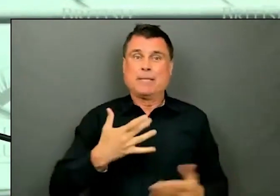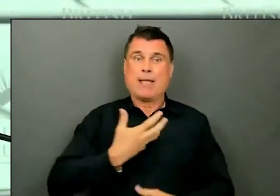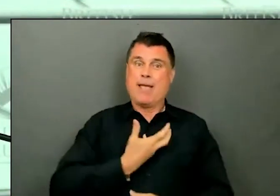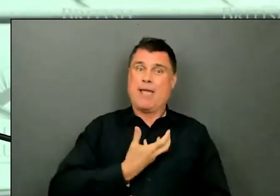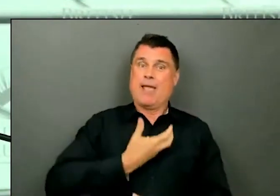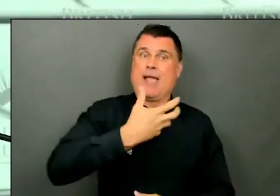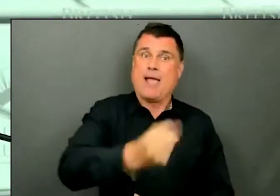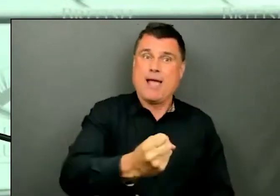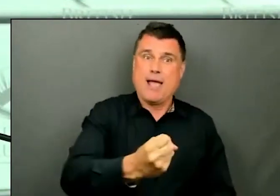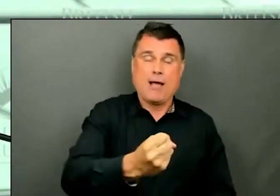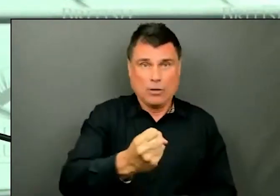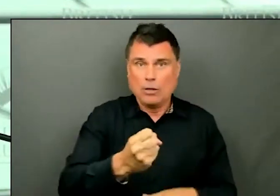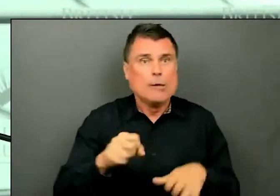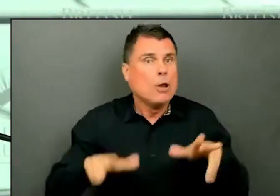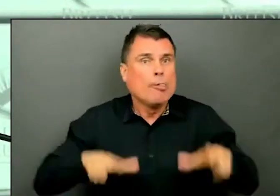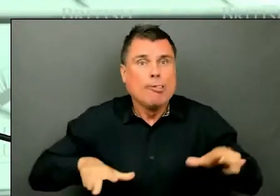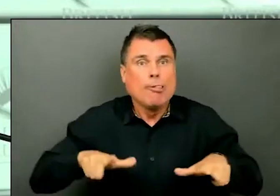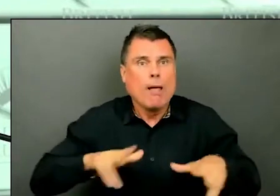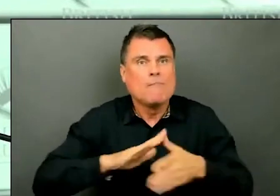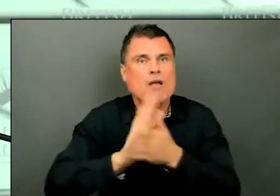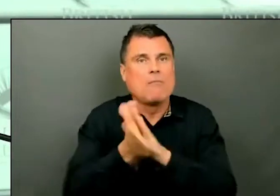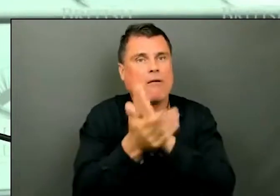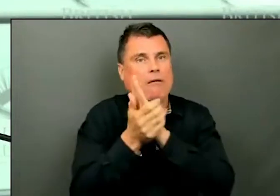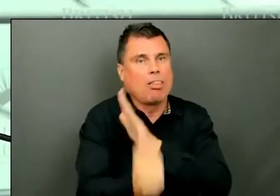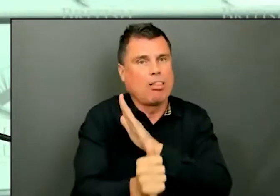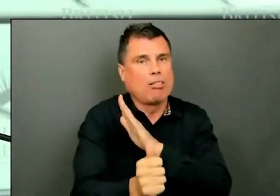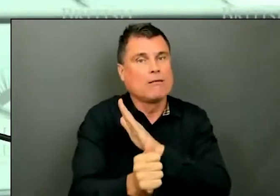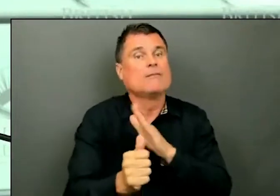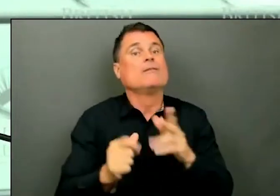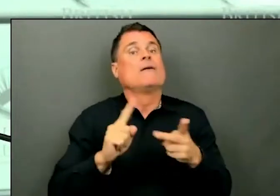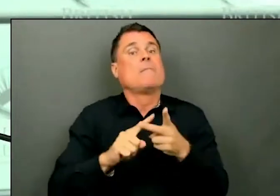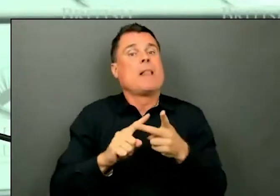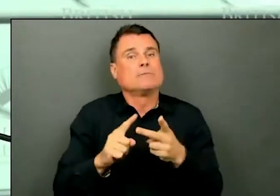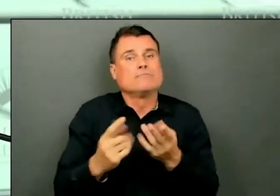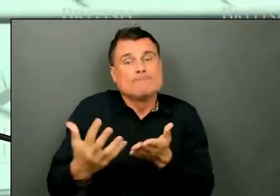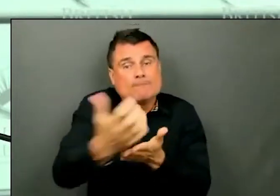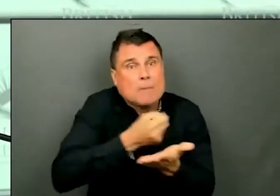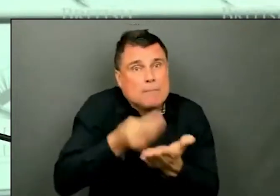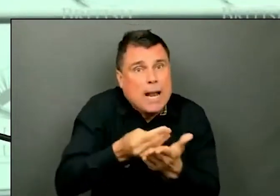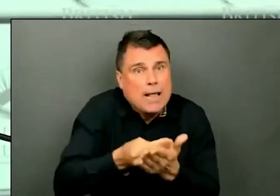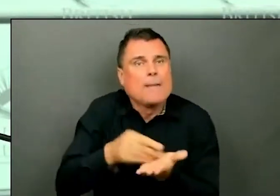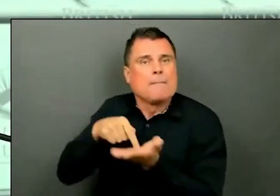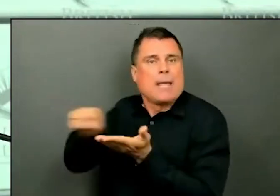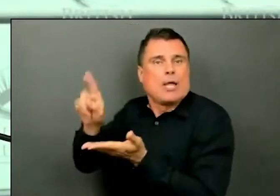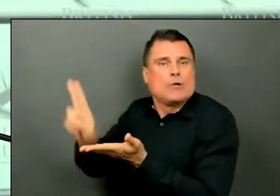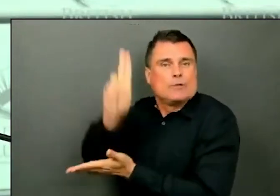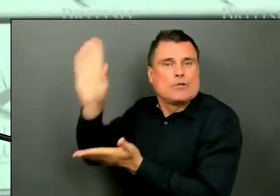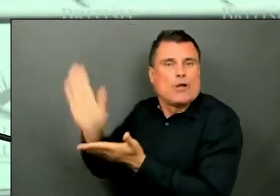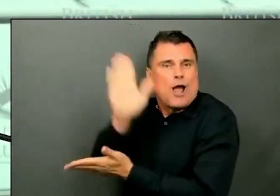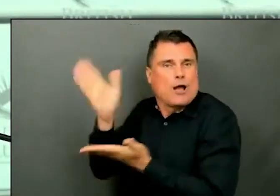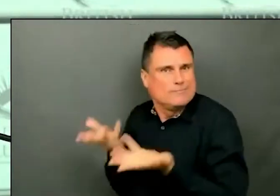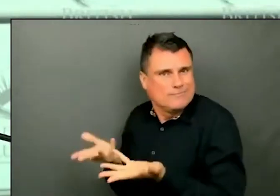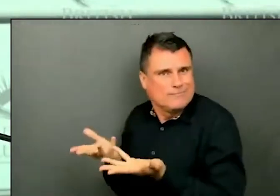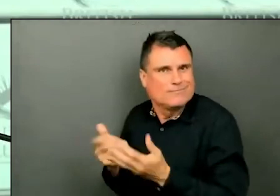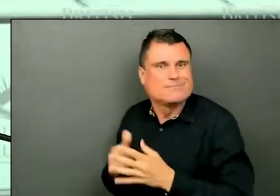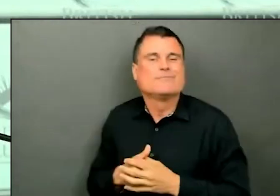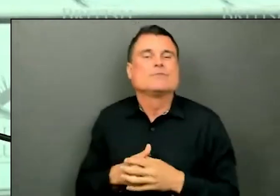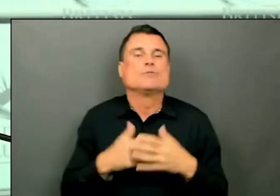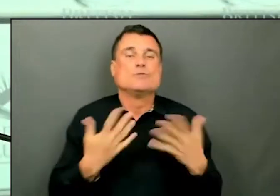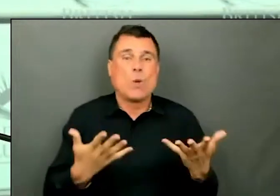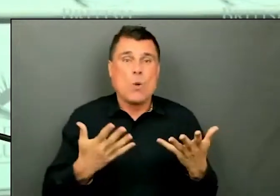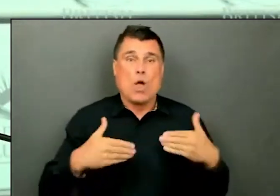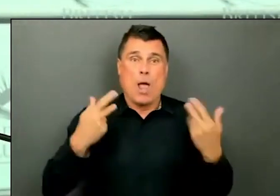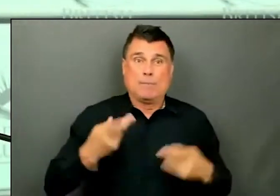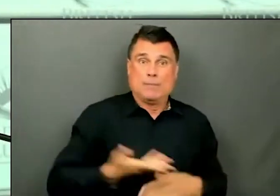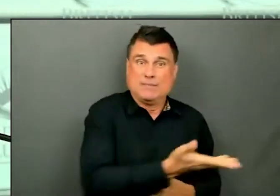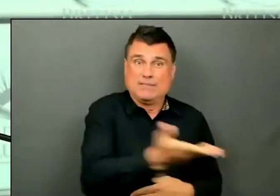cases help students pay for their post-secondary education. The bottom line is, people are our economy, and when people are working, our economy